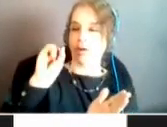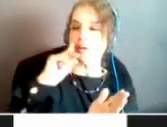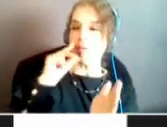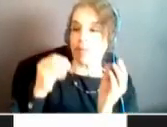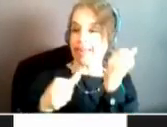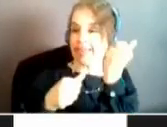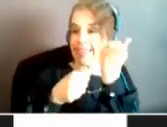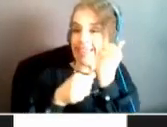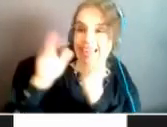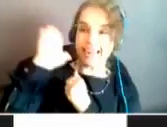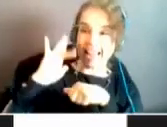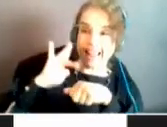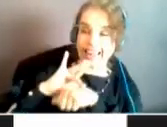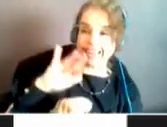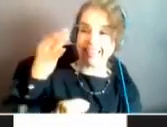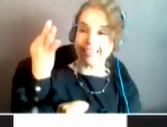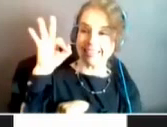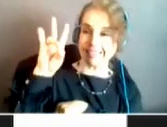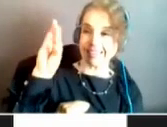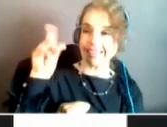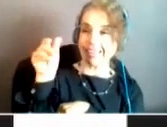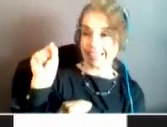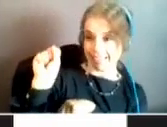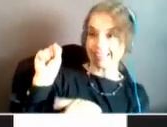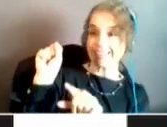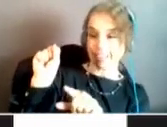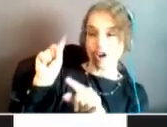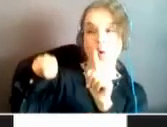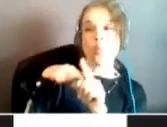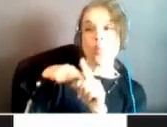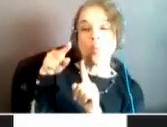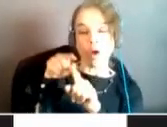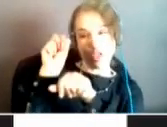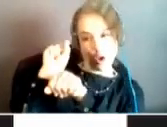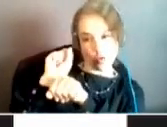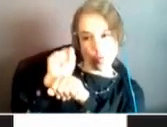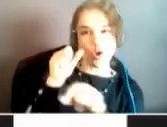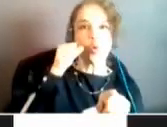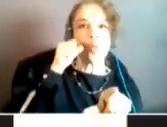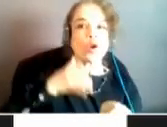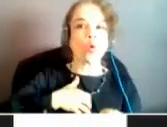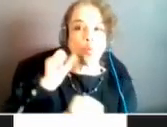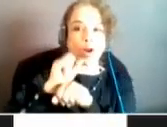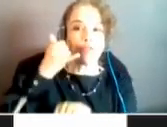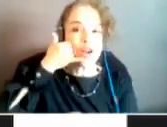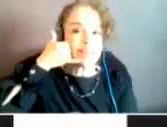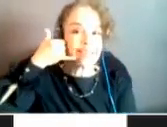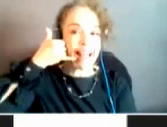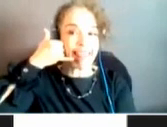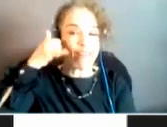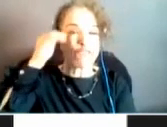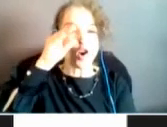assistant back in the early 70s when she was working for the telephone company, and